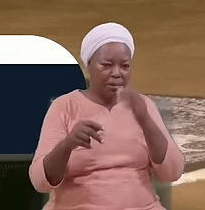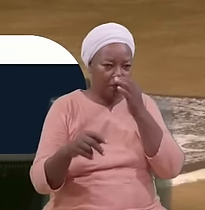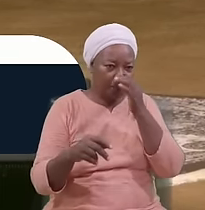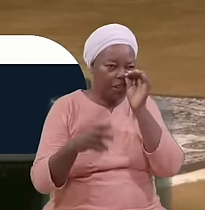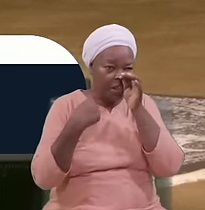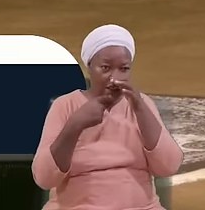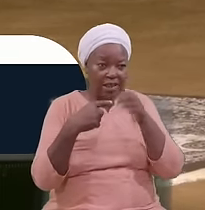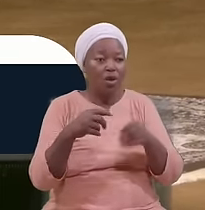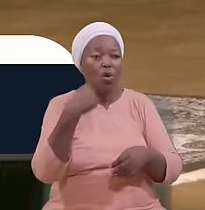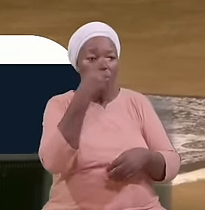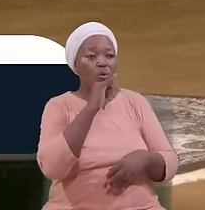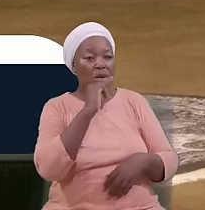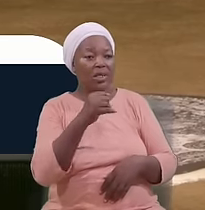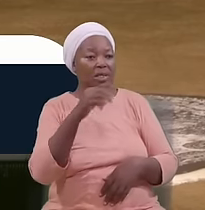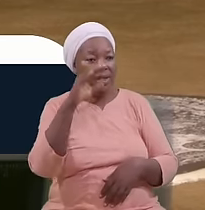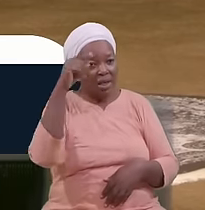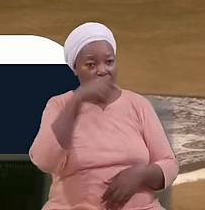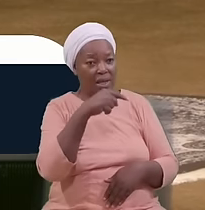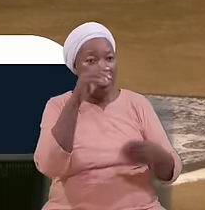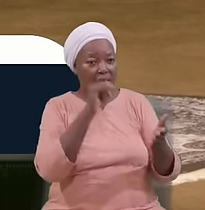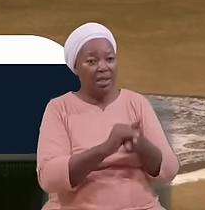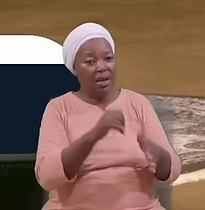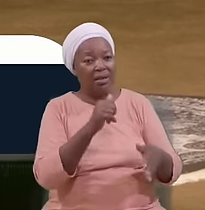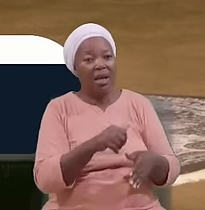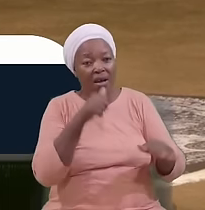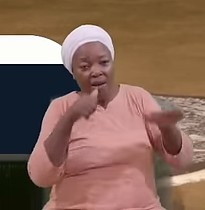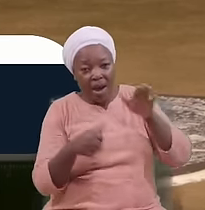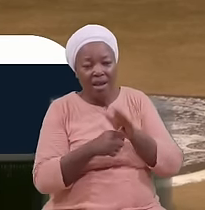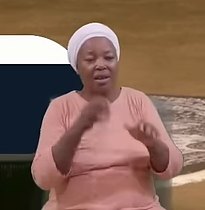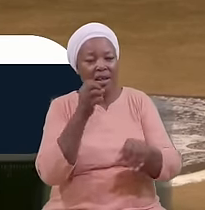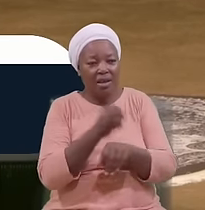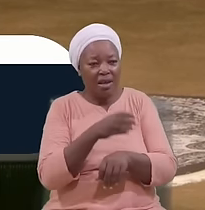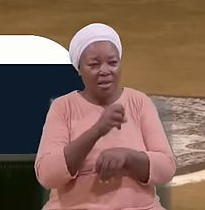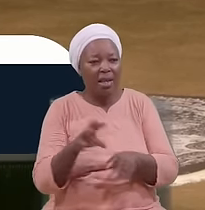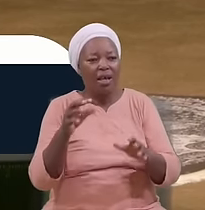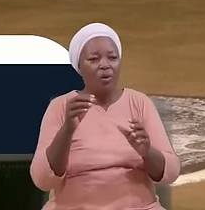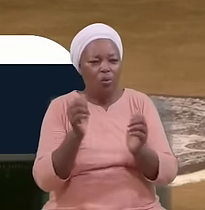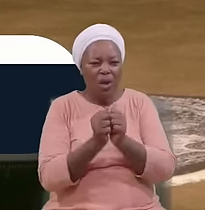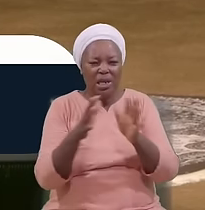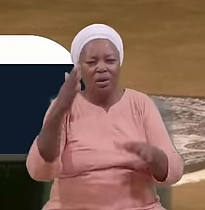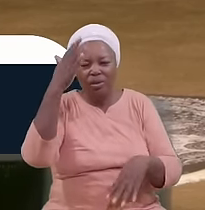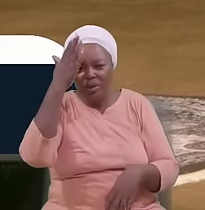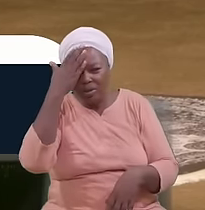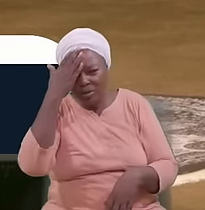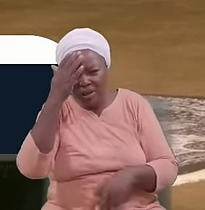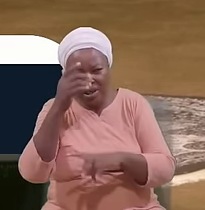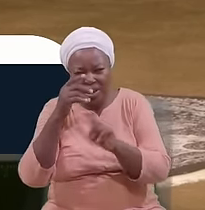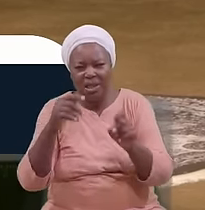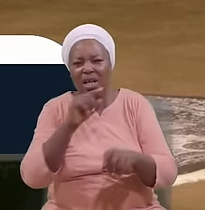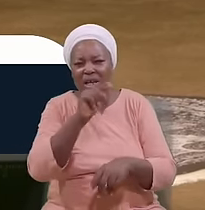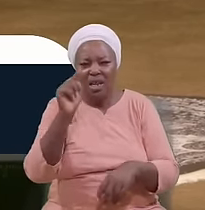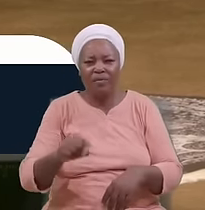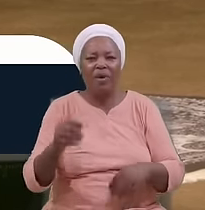Who is he that hideth counsel without knowledge? Therefore have I